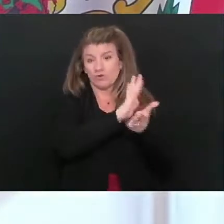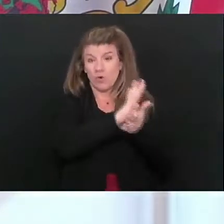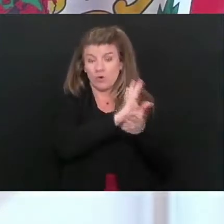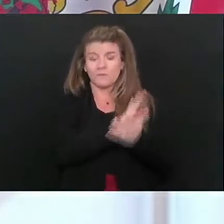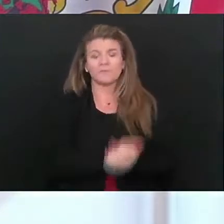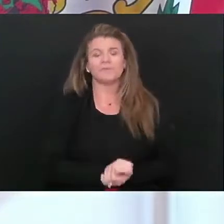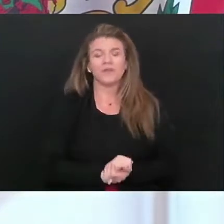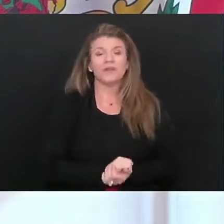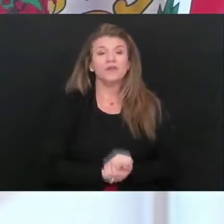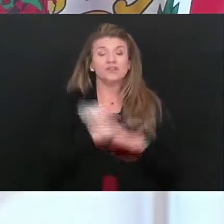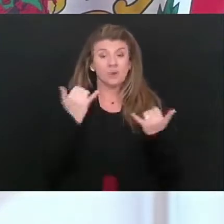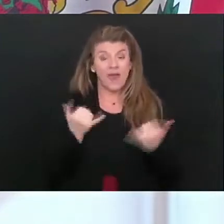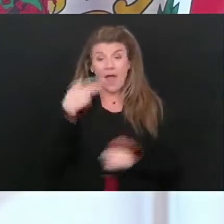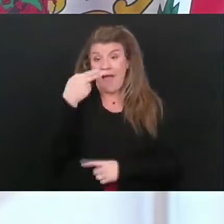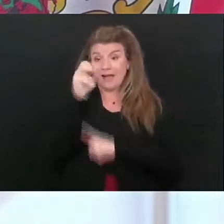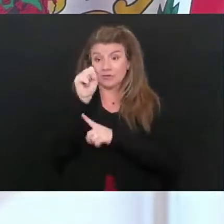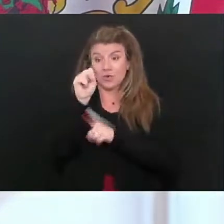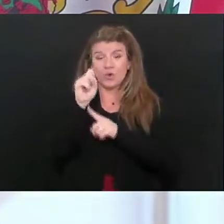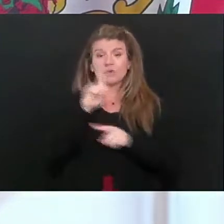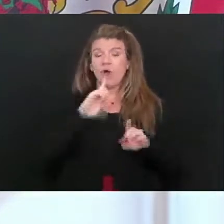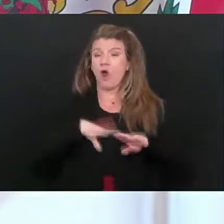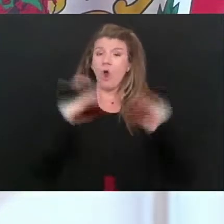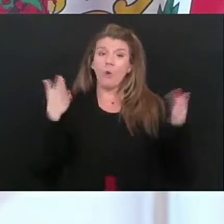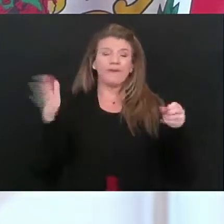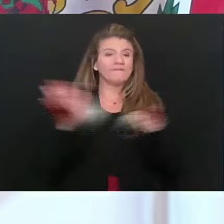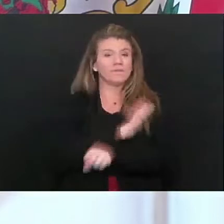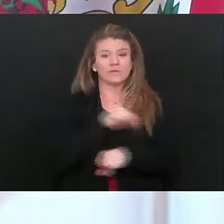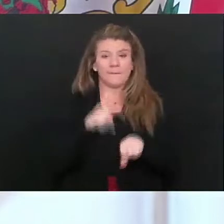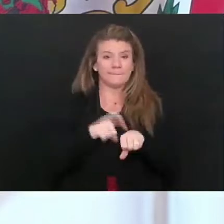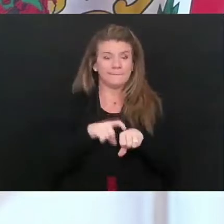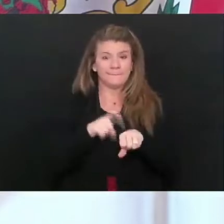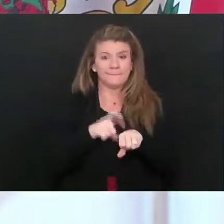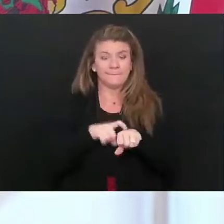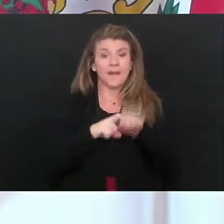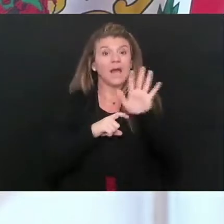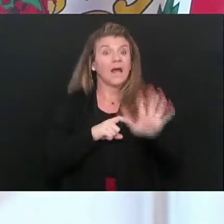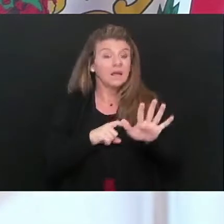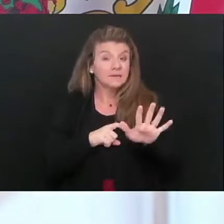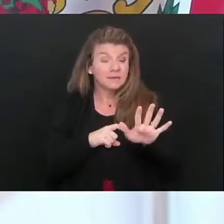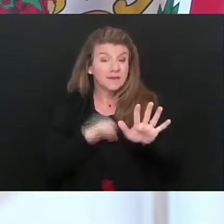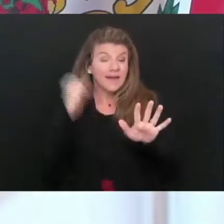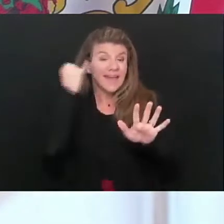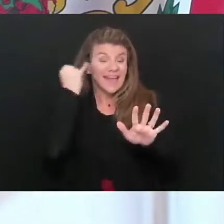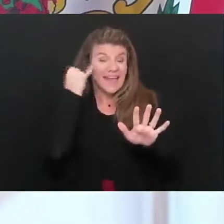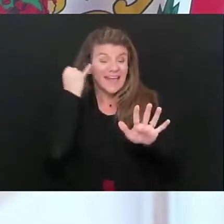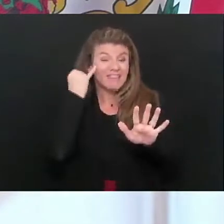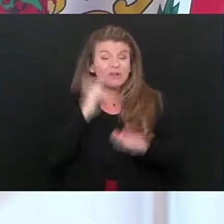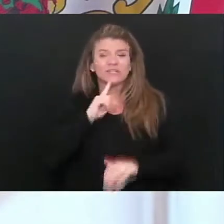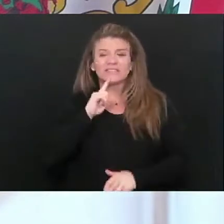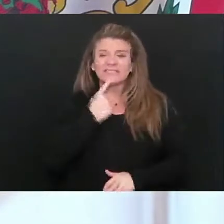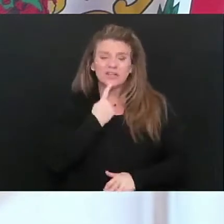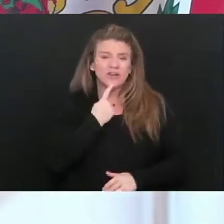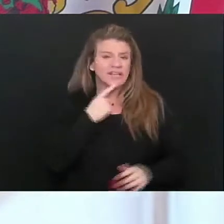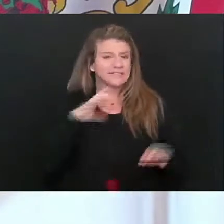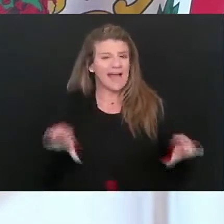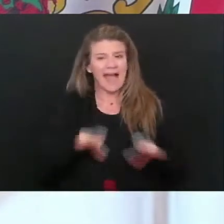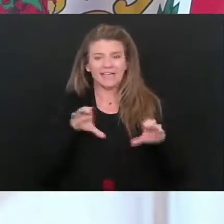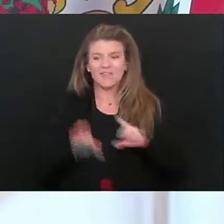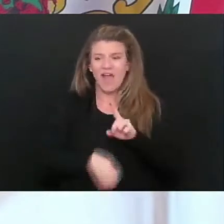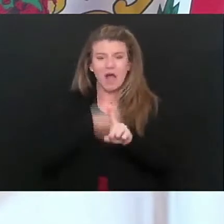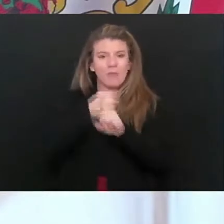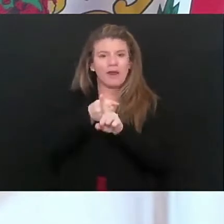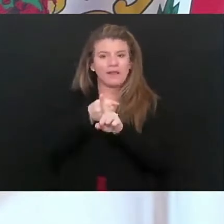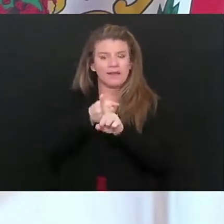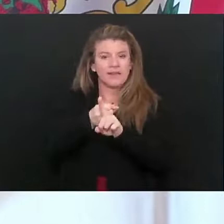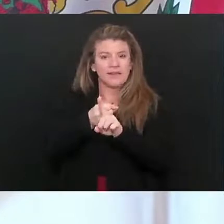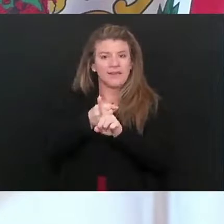West Virginia high schools will be open full-time unless there is a significant active outbreak that